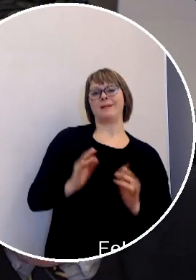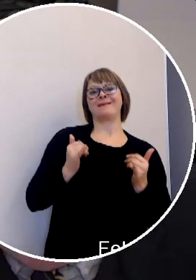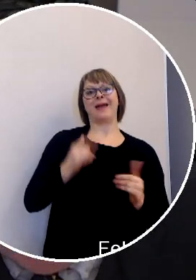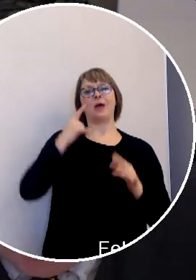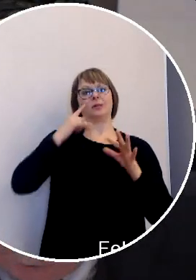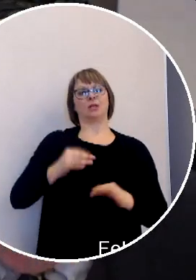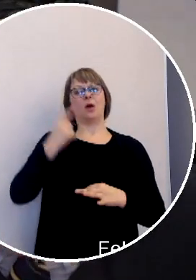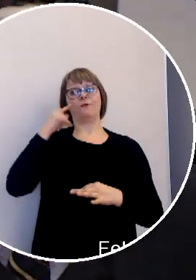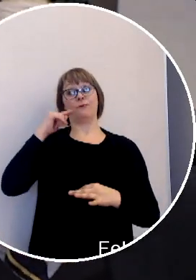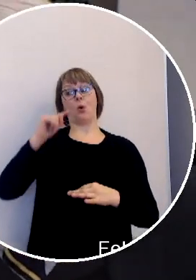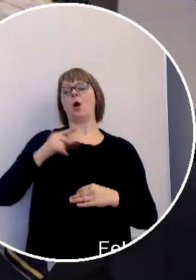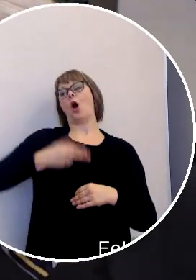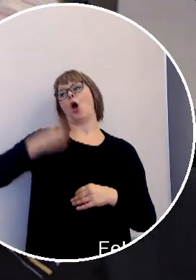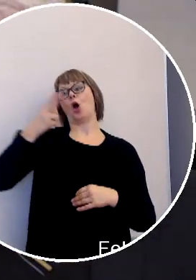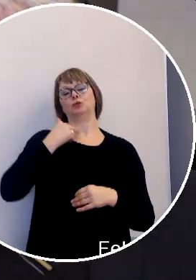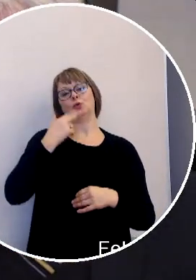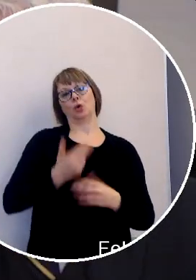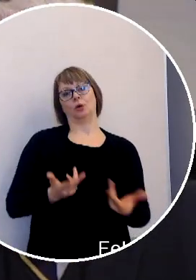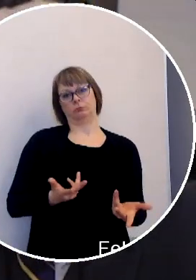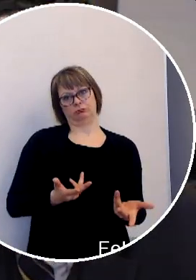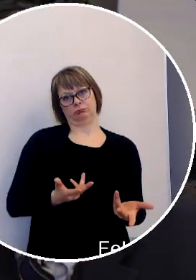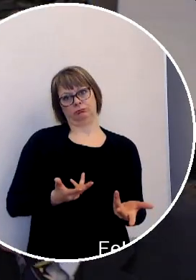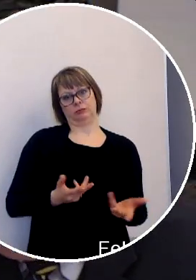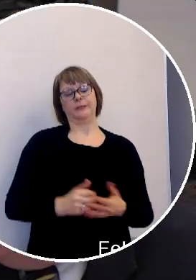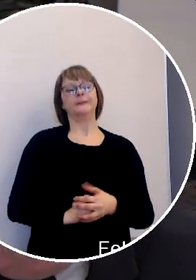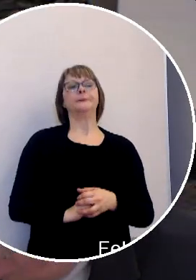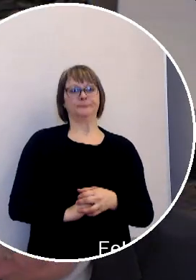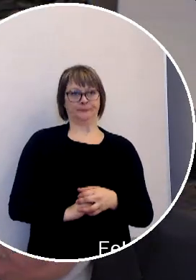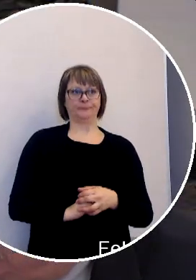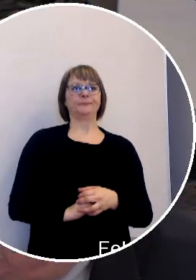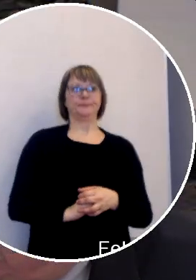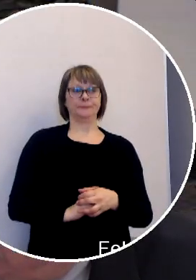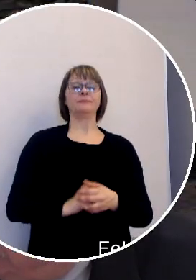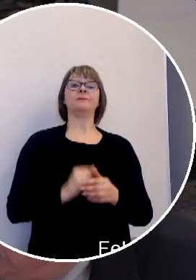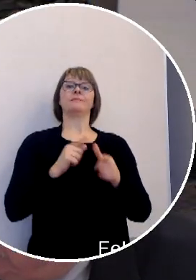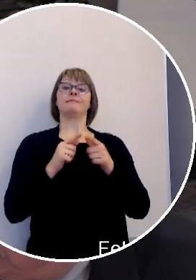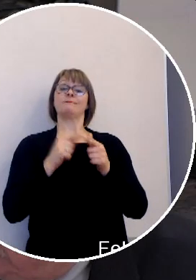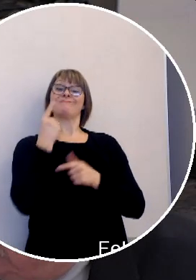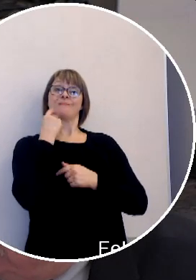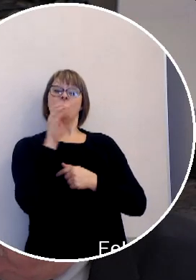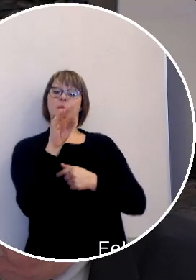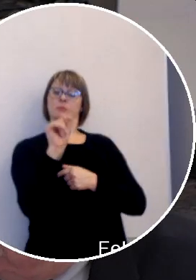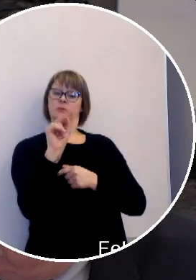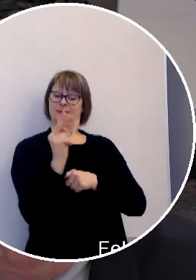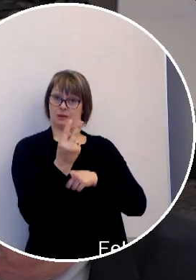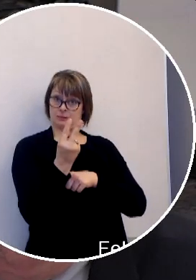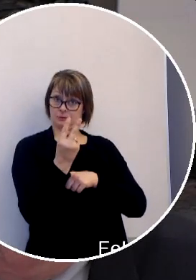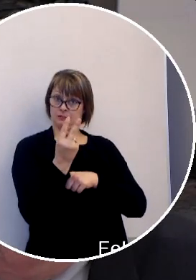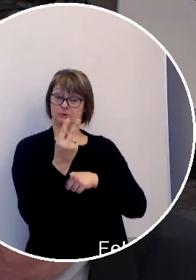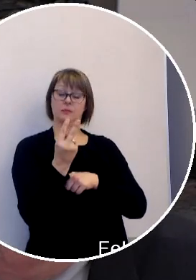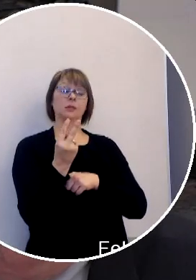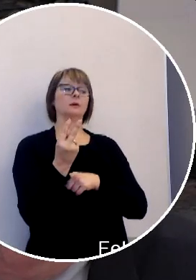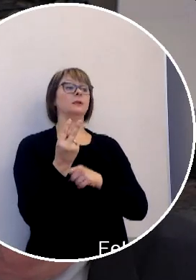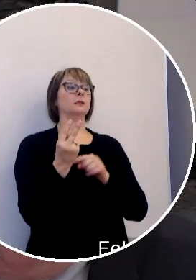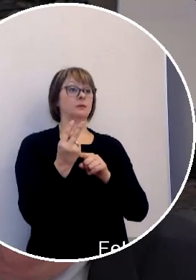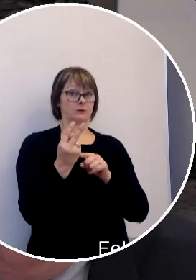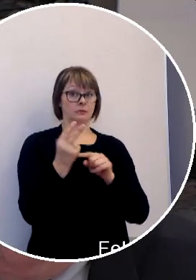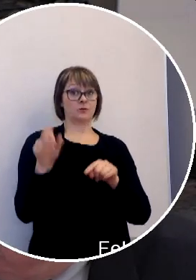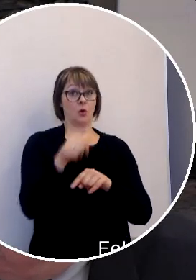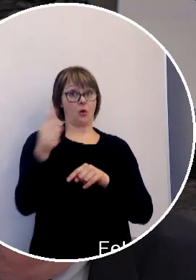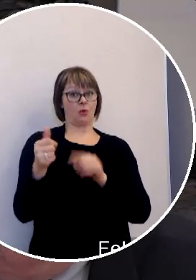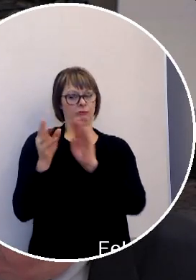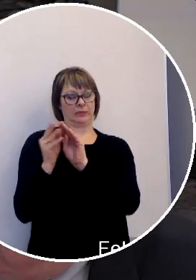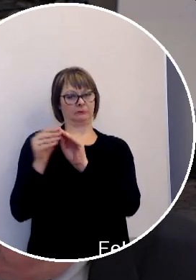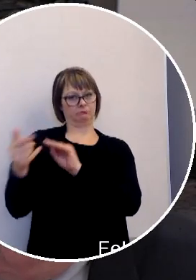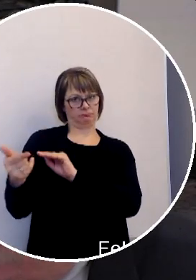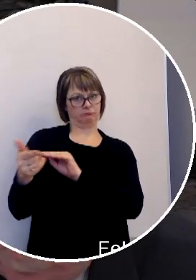First it was the price, then it was the sugar content. And on October 2nd, again, another conference